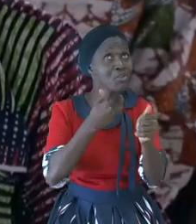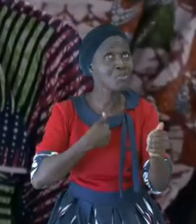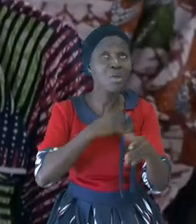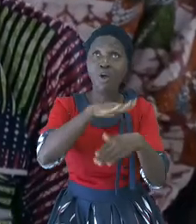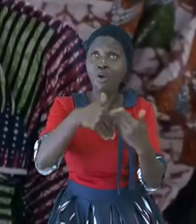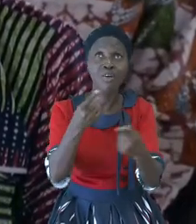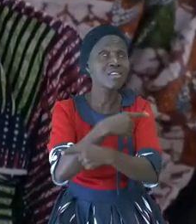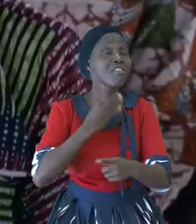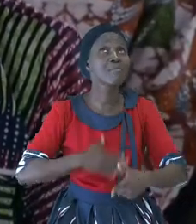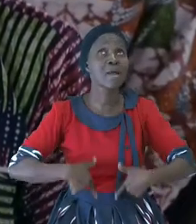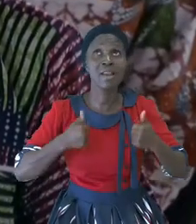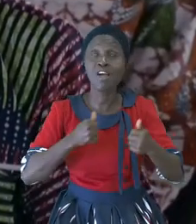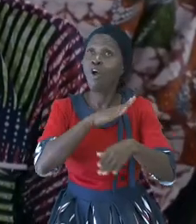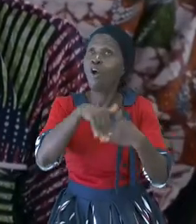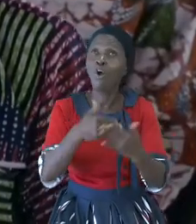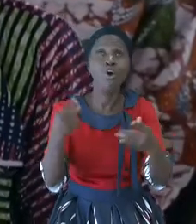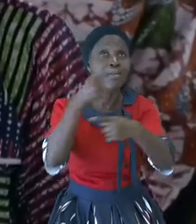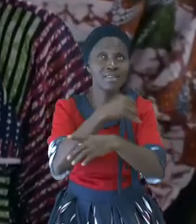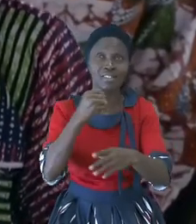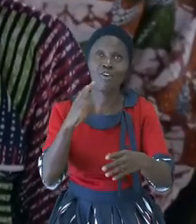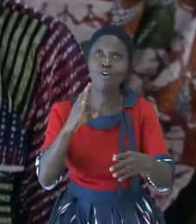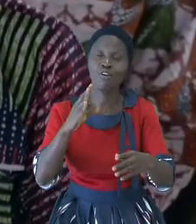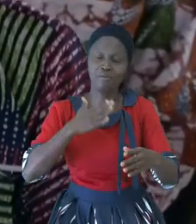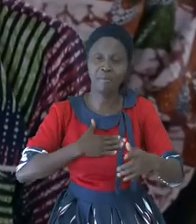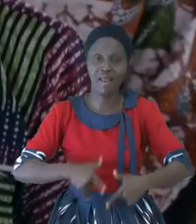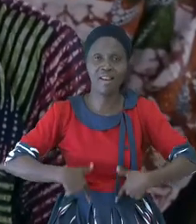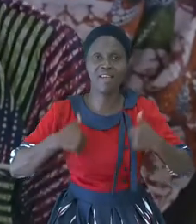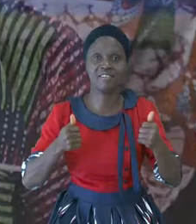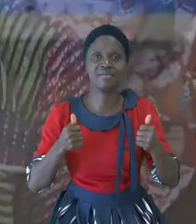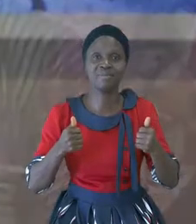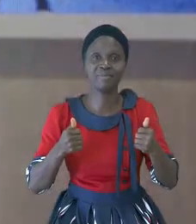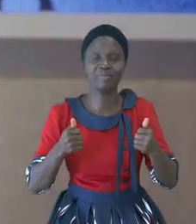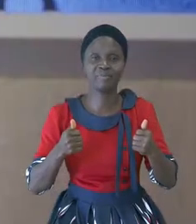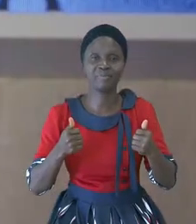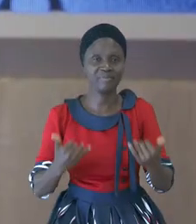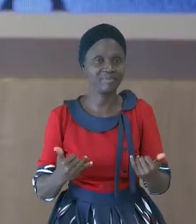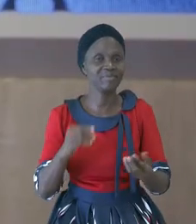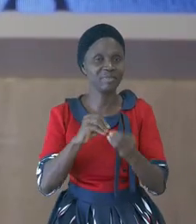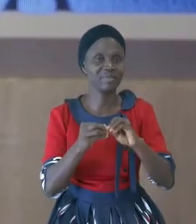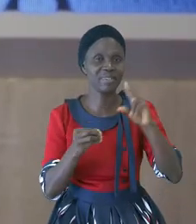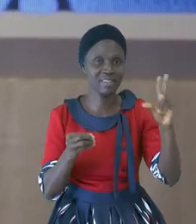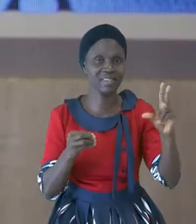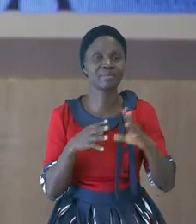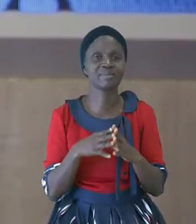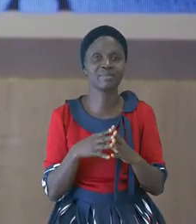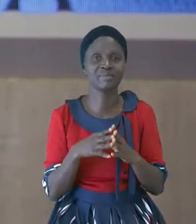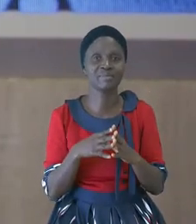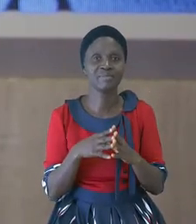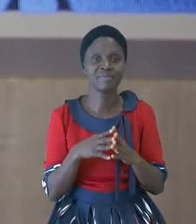my life. All the days of your life. Come to number three here. Number three is